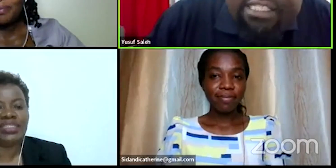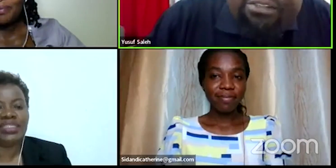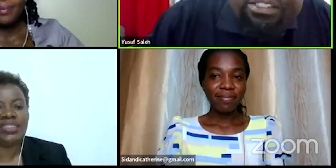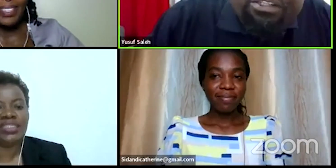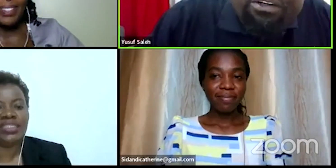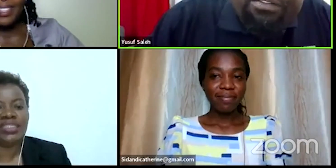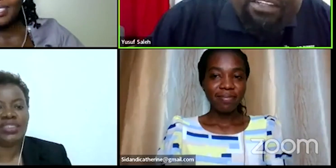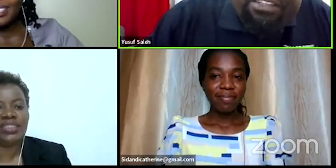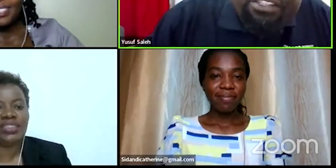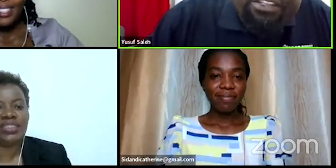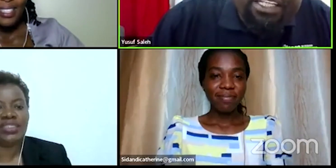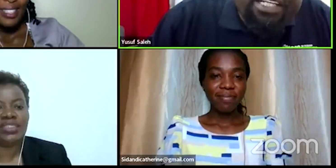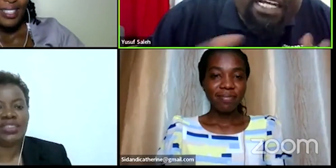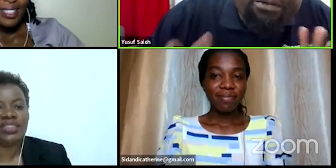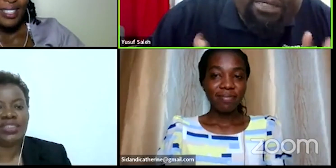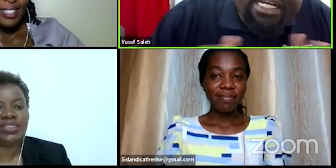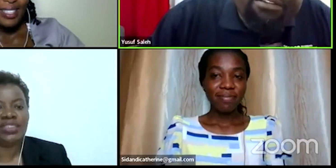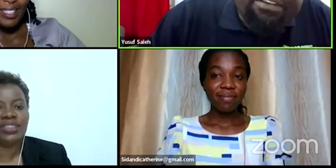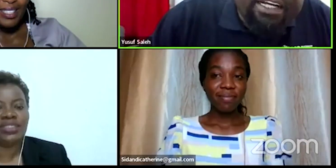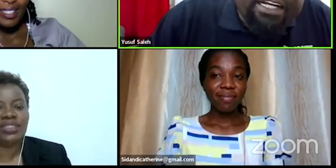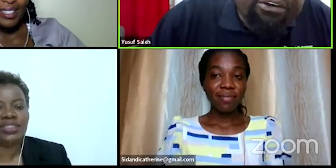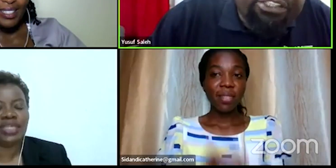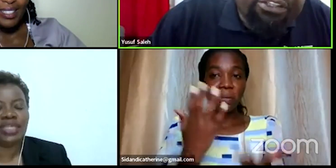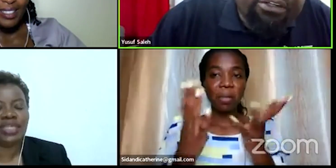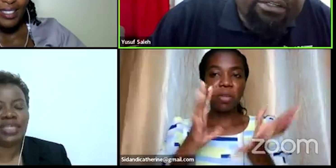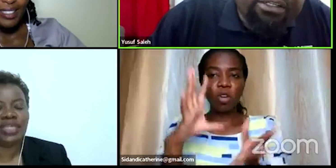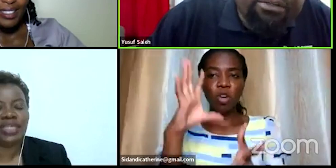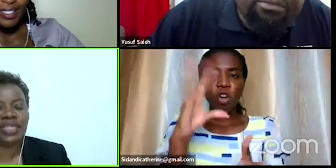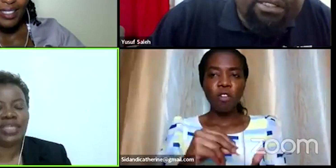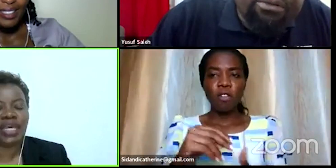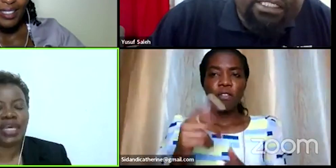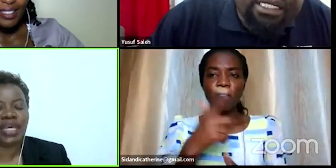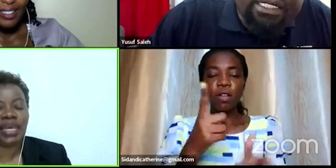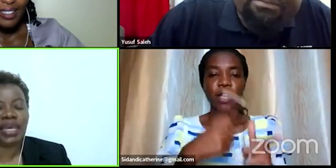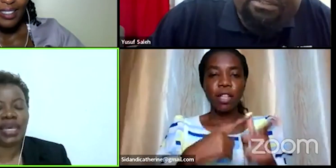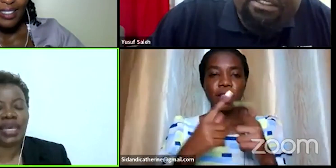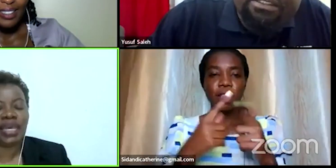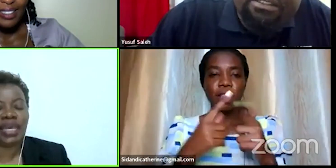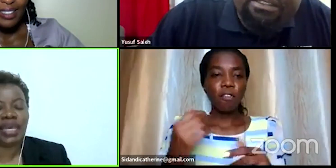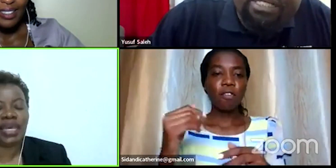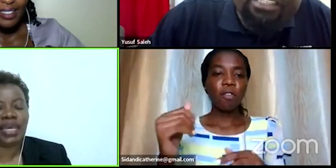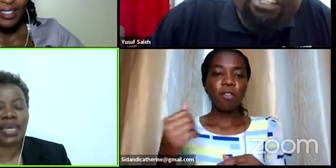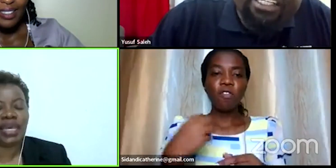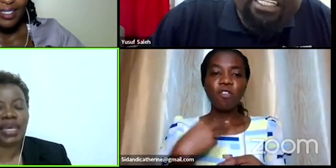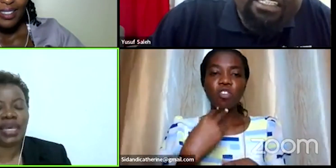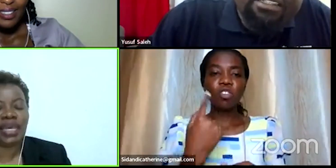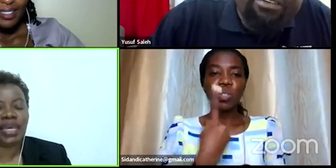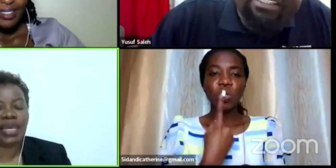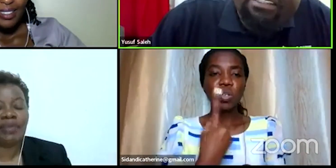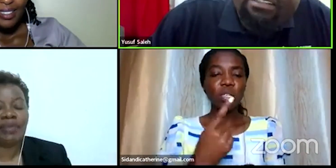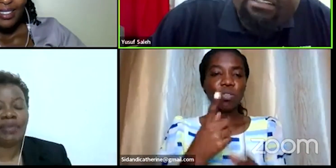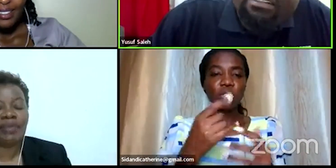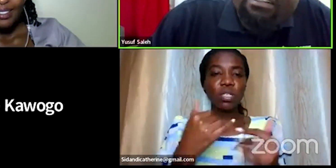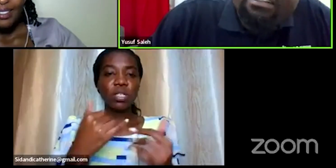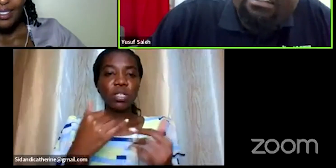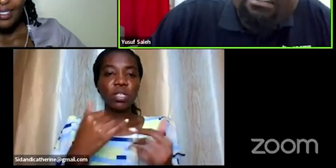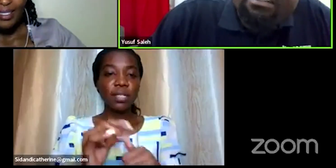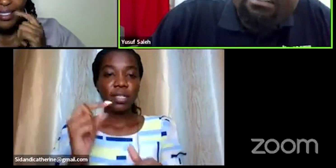Maybe you can switch off the Grace. video, then we have audio. We can try that,